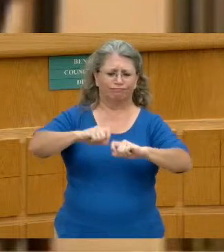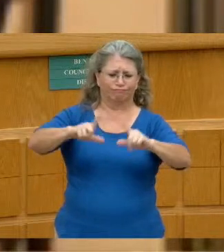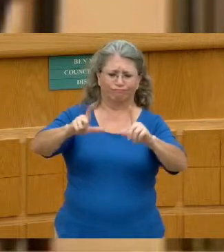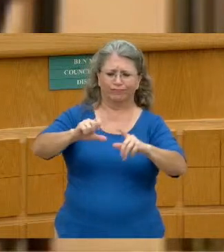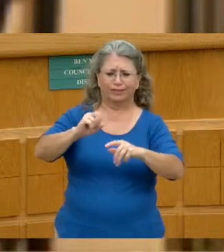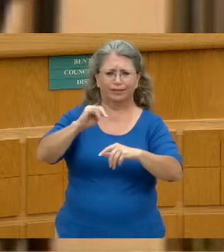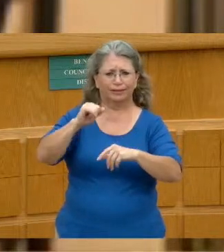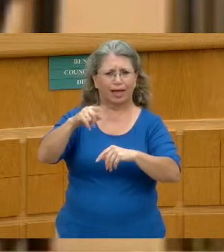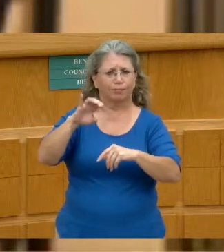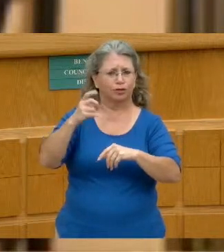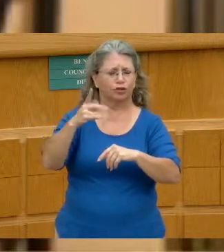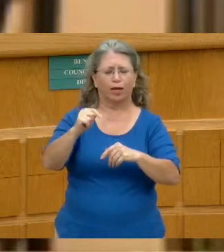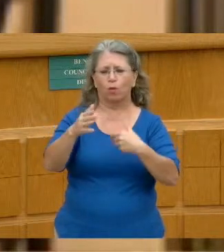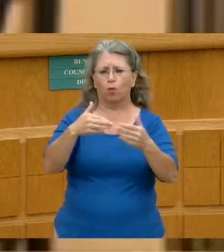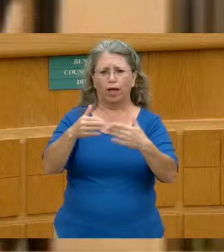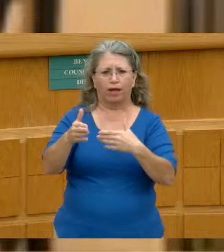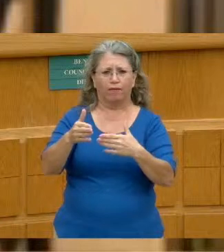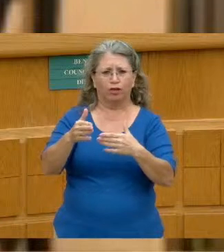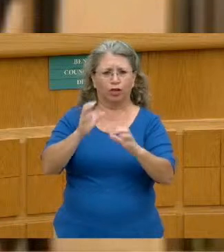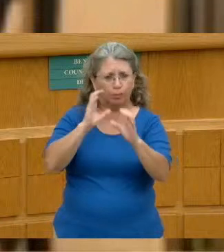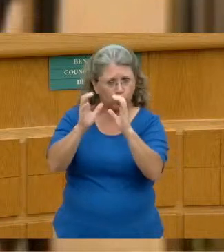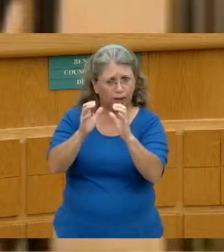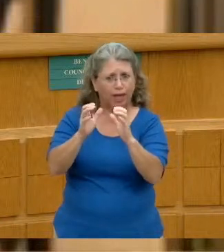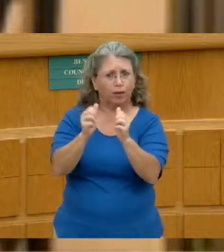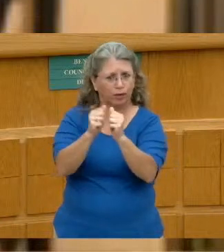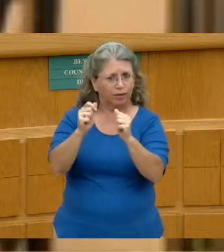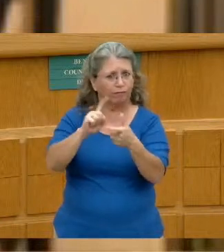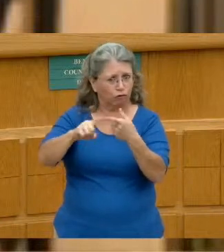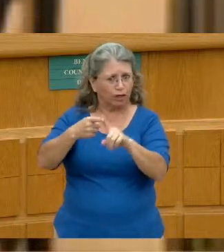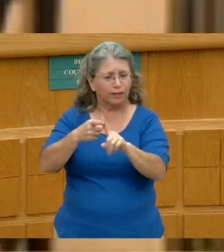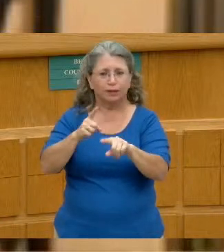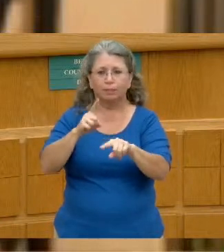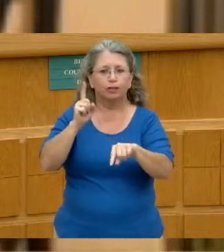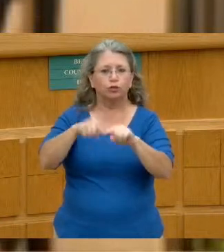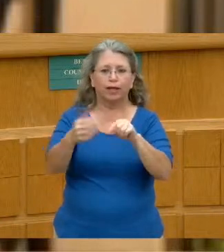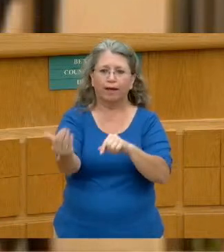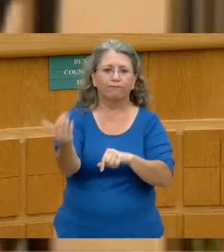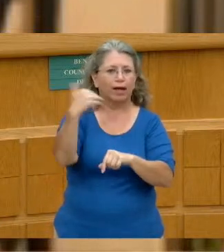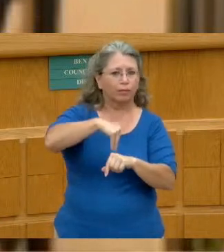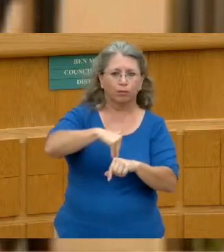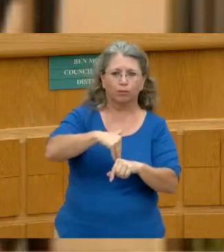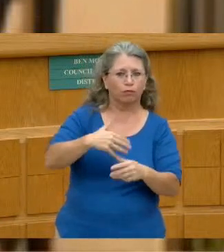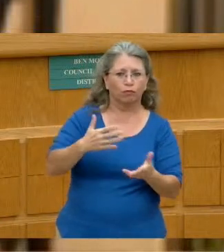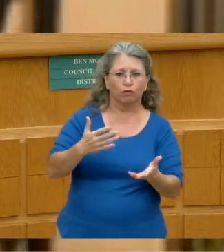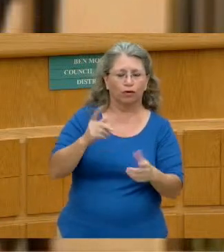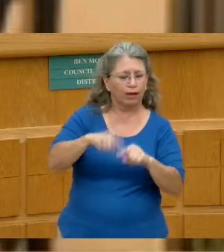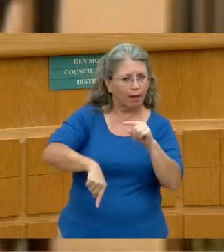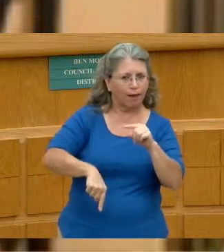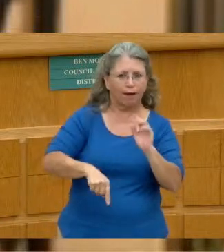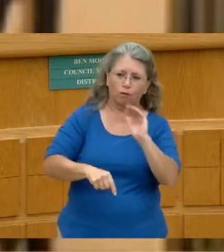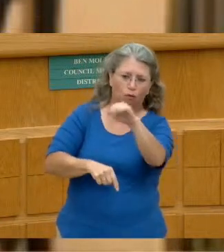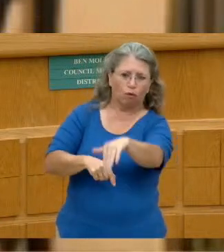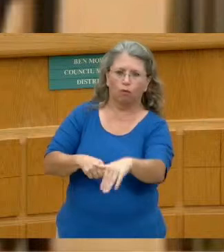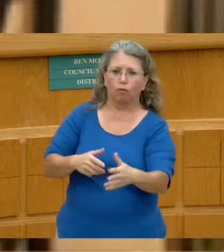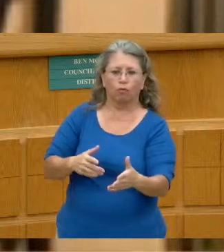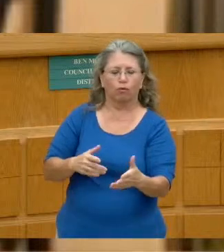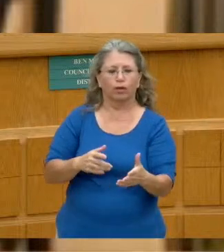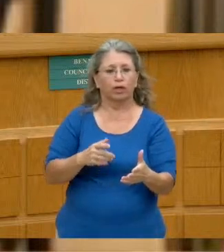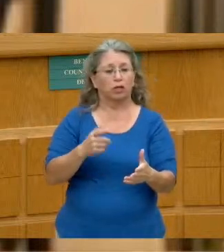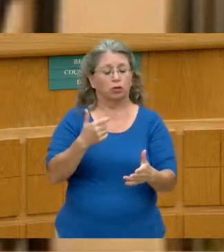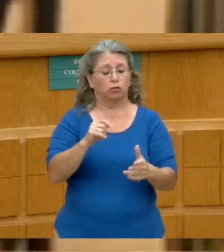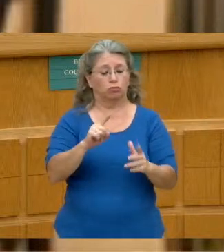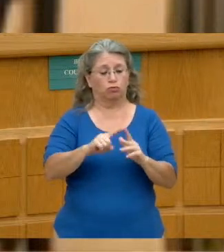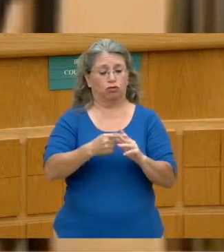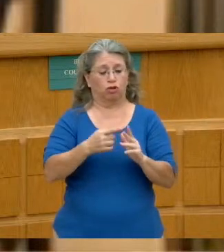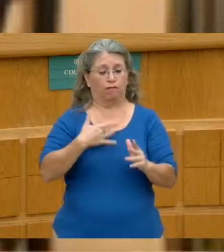you're sick. You have COVID-19 and you are in self-isolation. And even if you start feeling better, you know what?